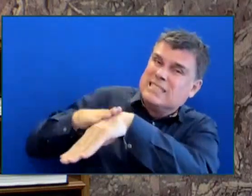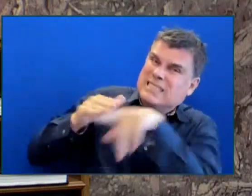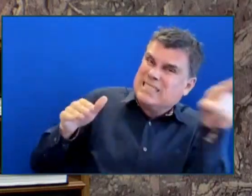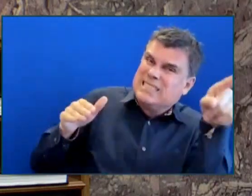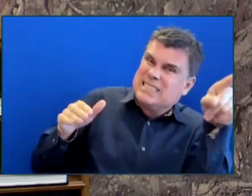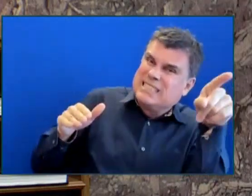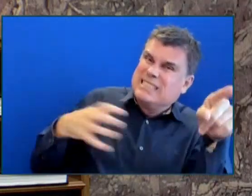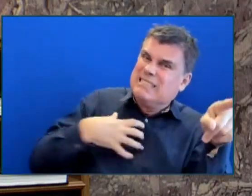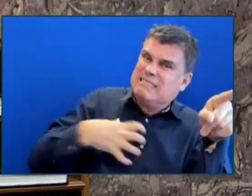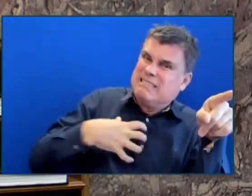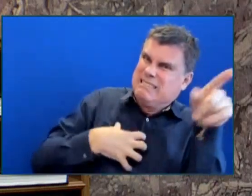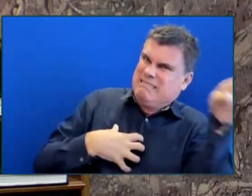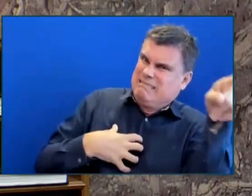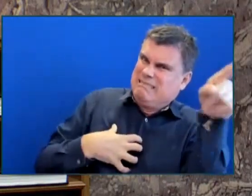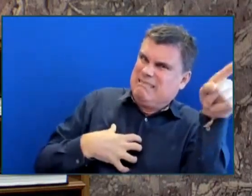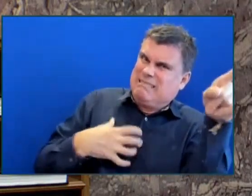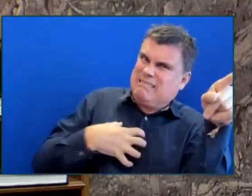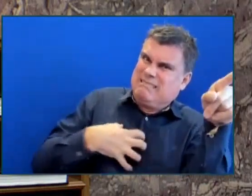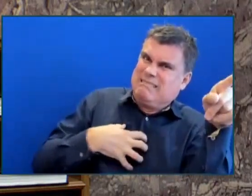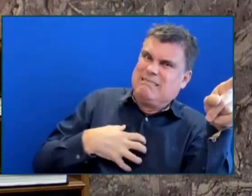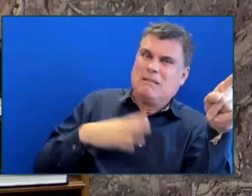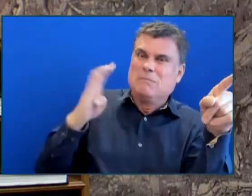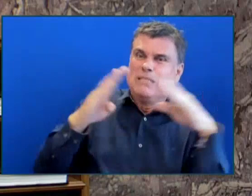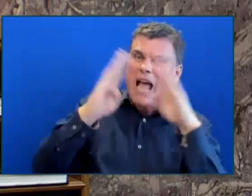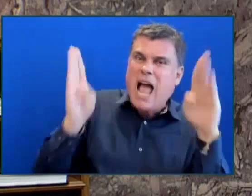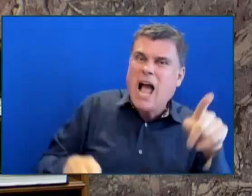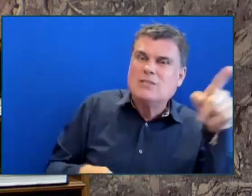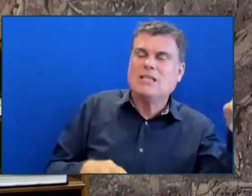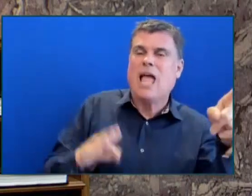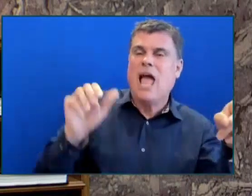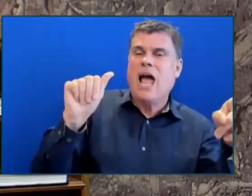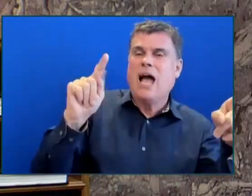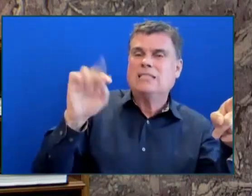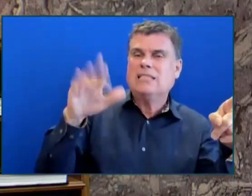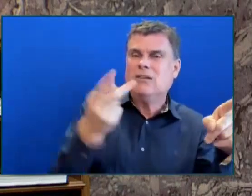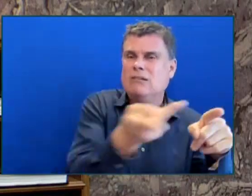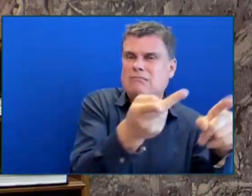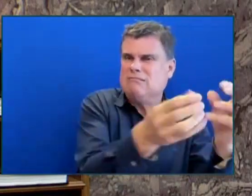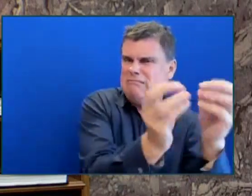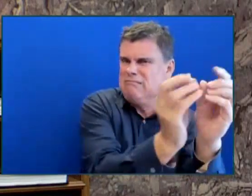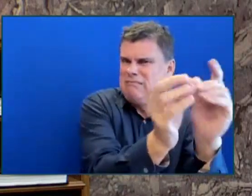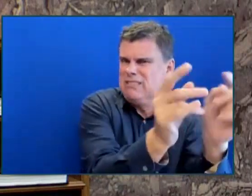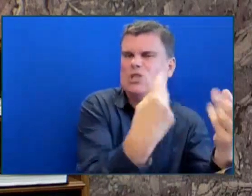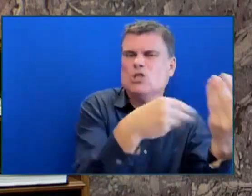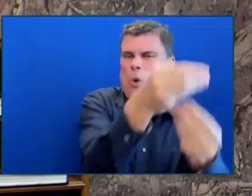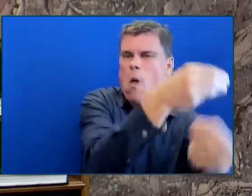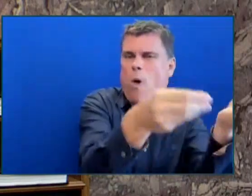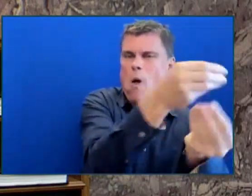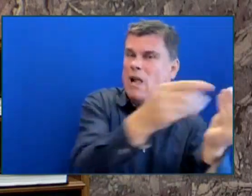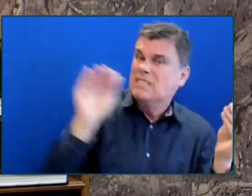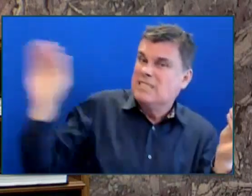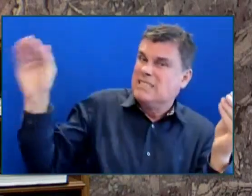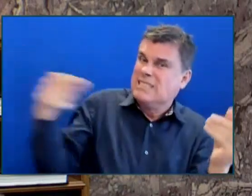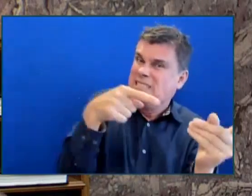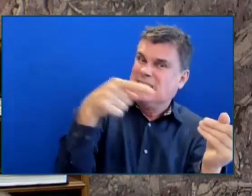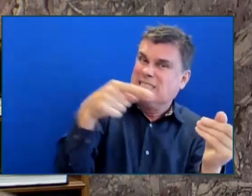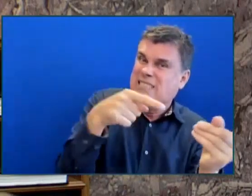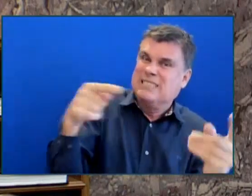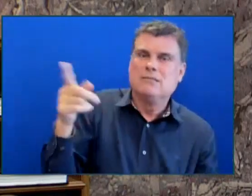Atira. How can anyone trust this Premier if he continues to refuse to release information that should be in the public